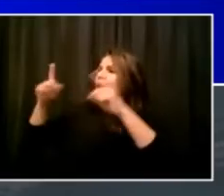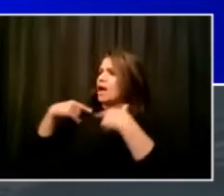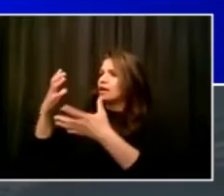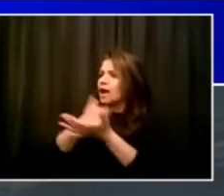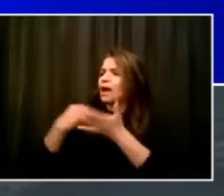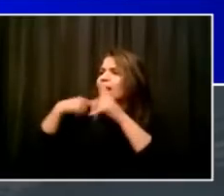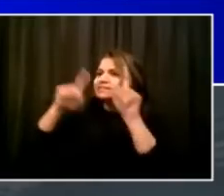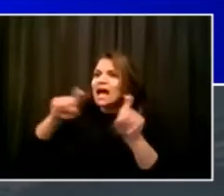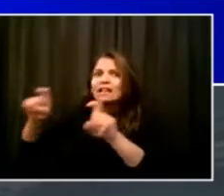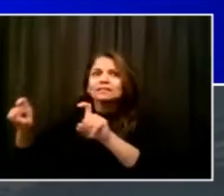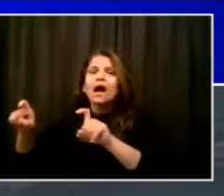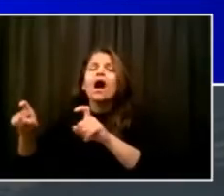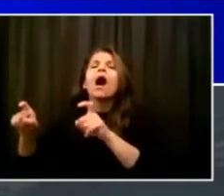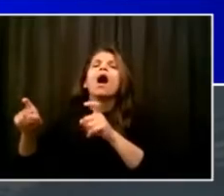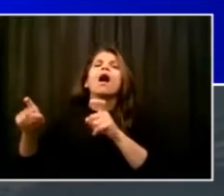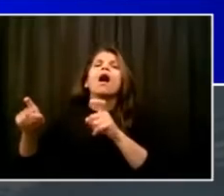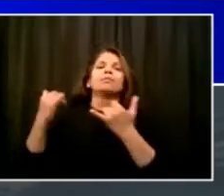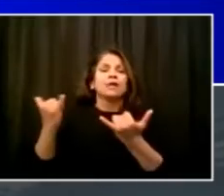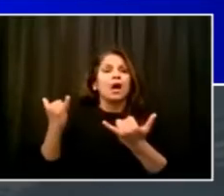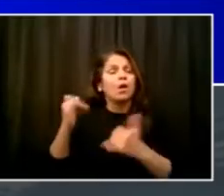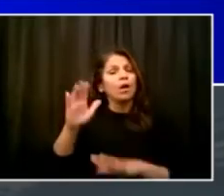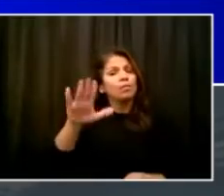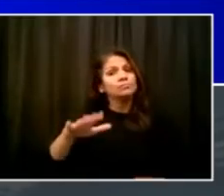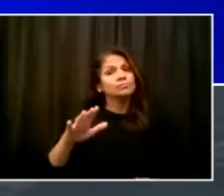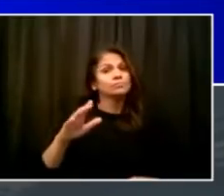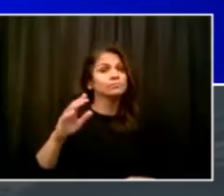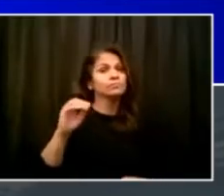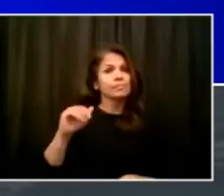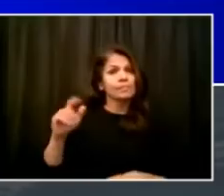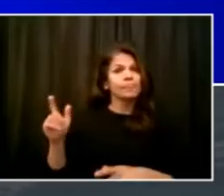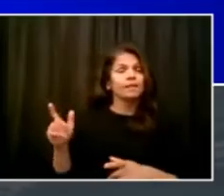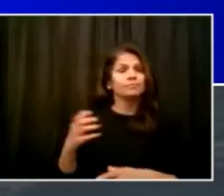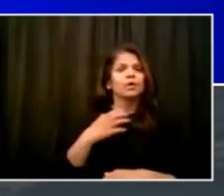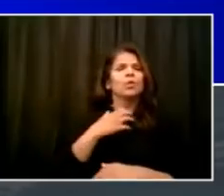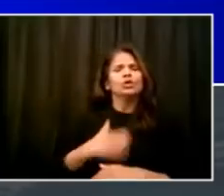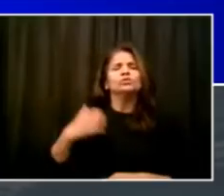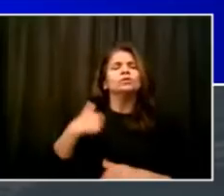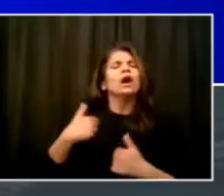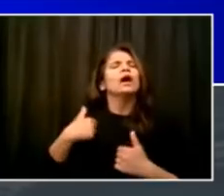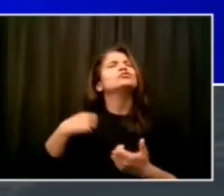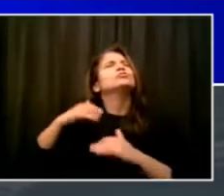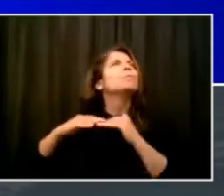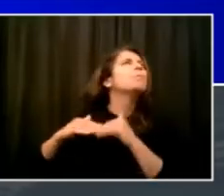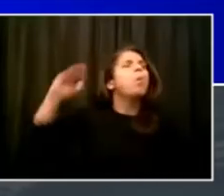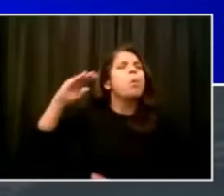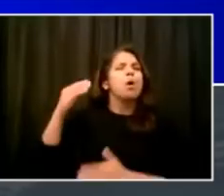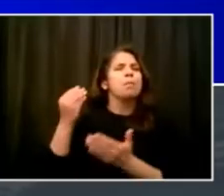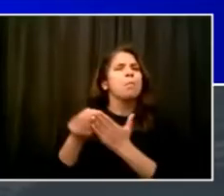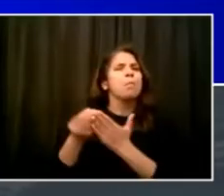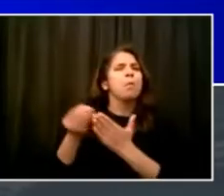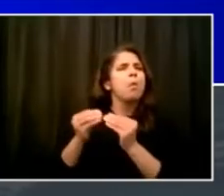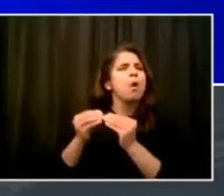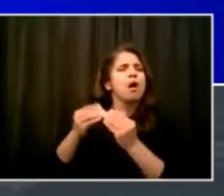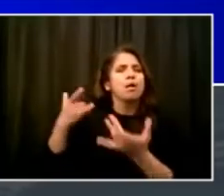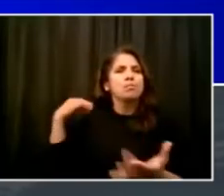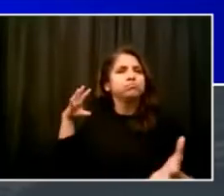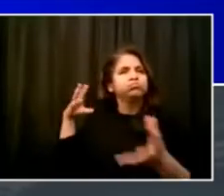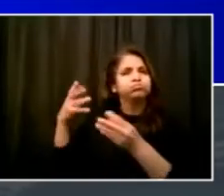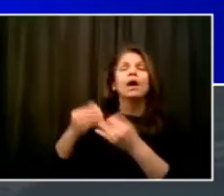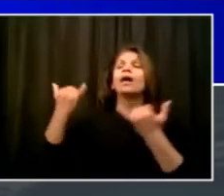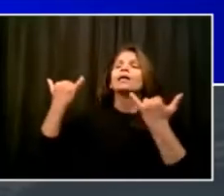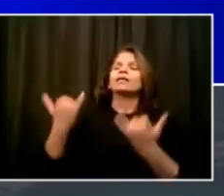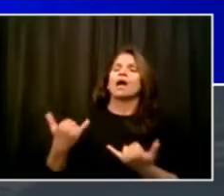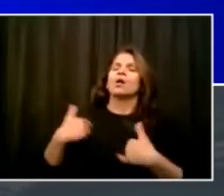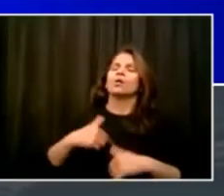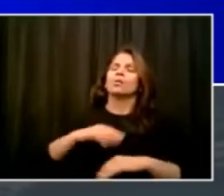real world reality of scarcity that we had to deal with. But now I can say something I rarely got to say in the